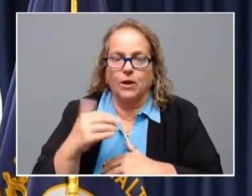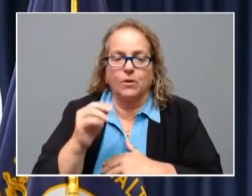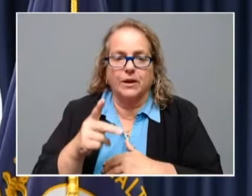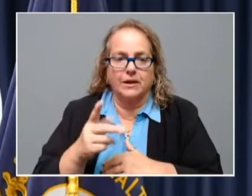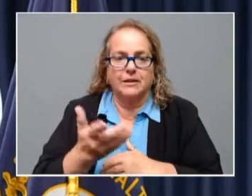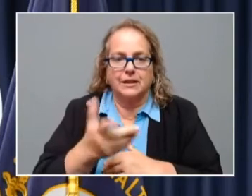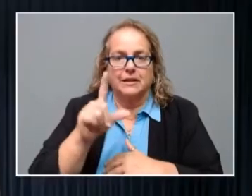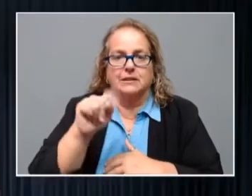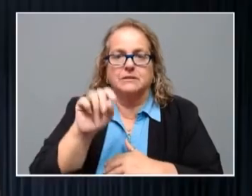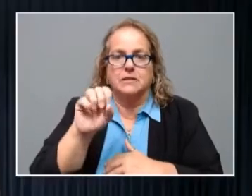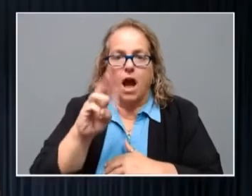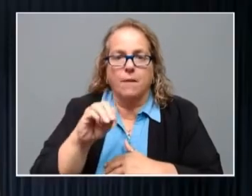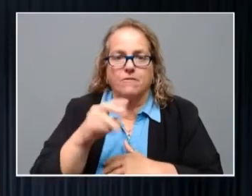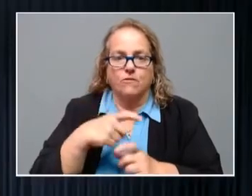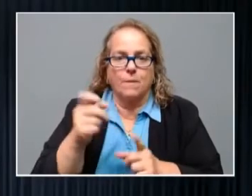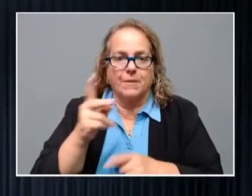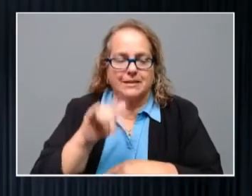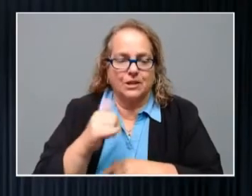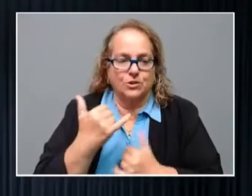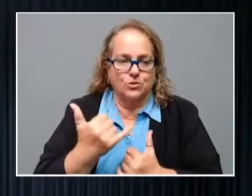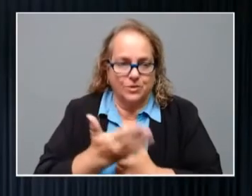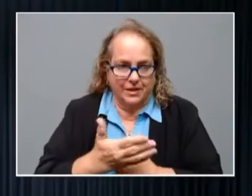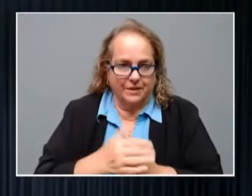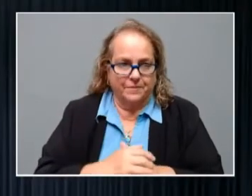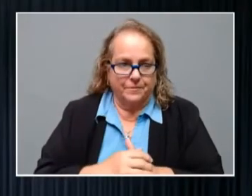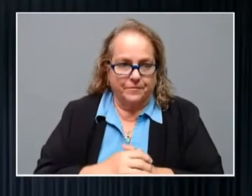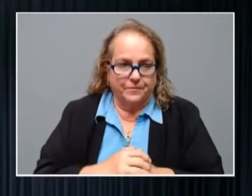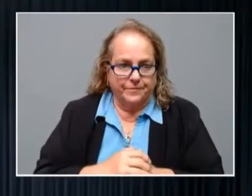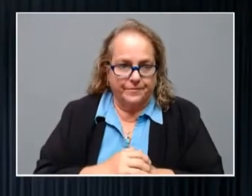from Kentucky Today. All right, what a way to celebrate that.